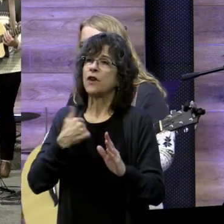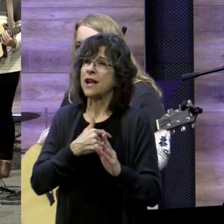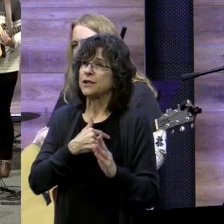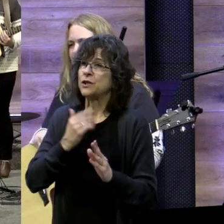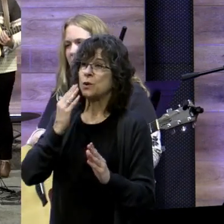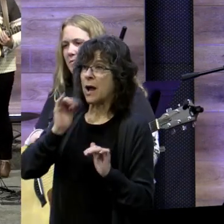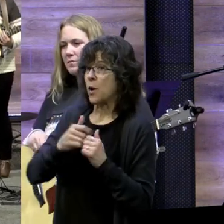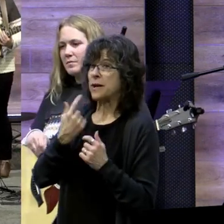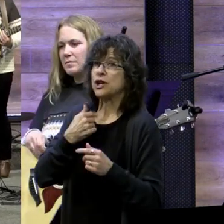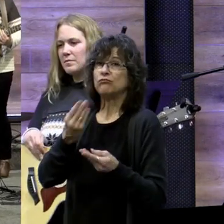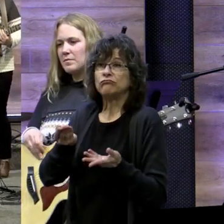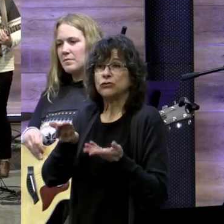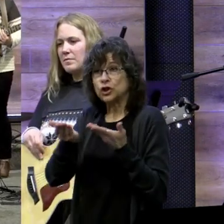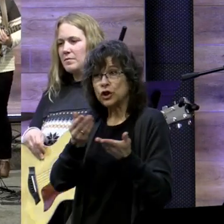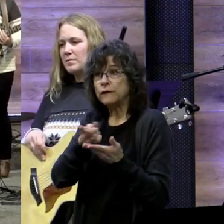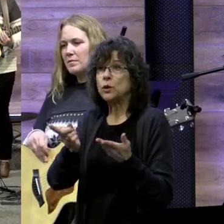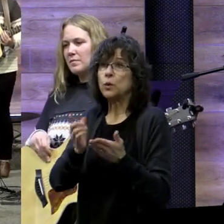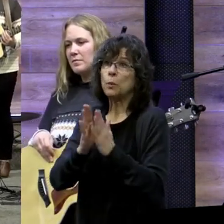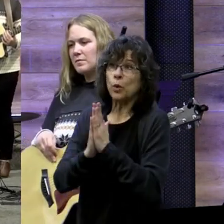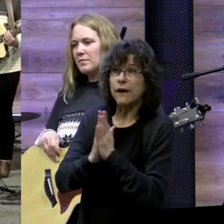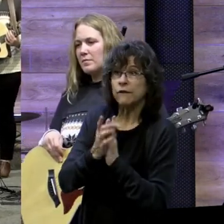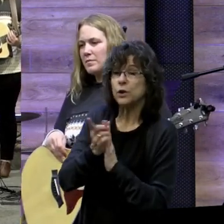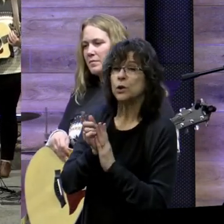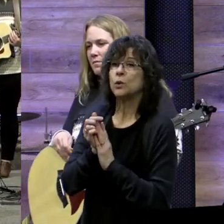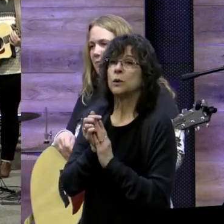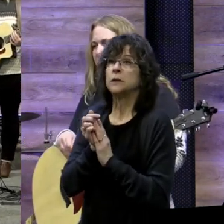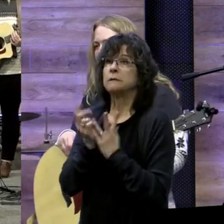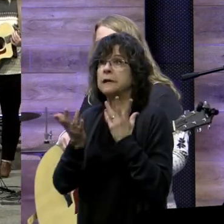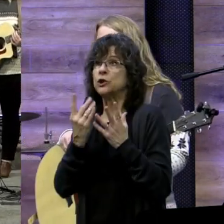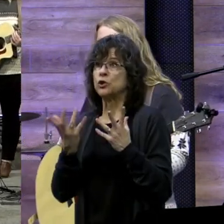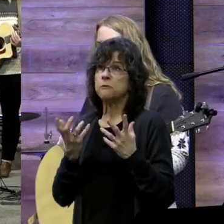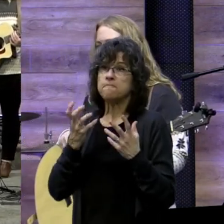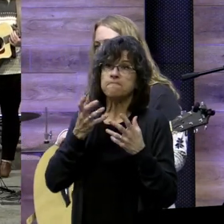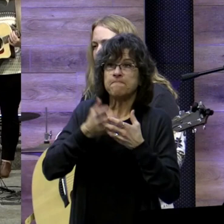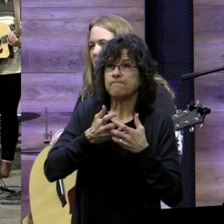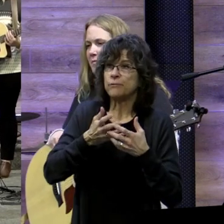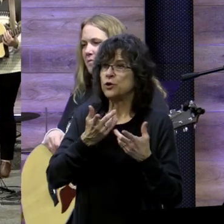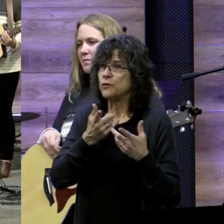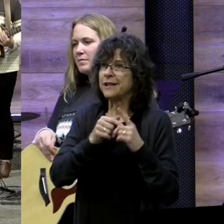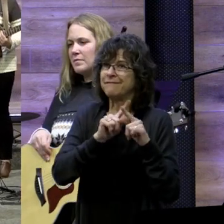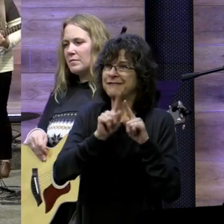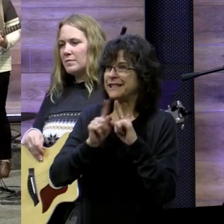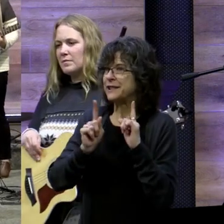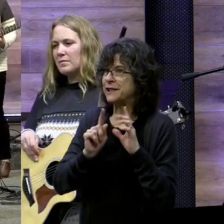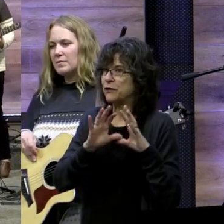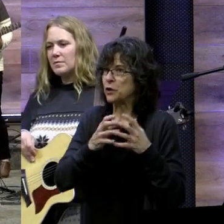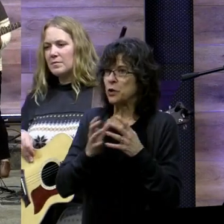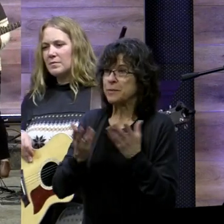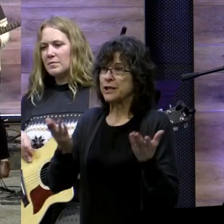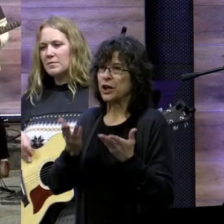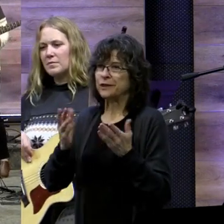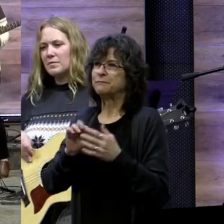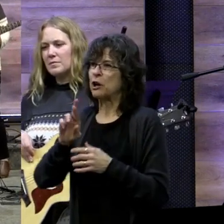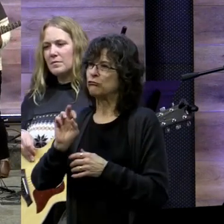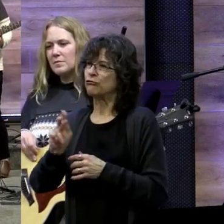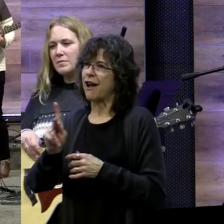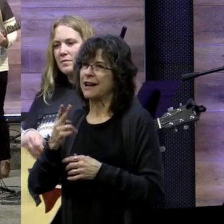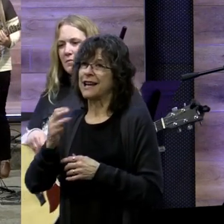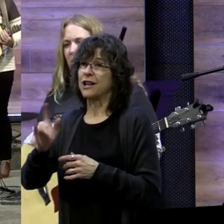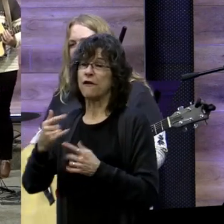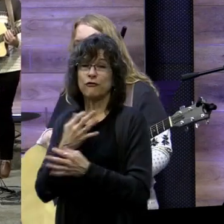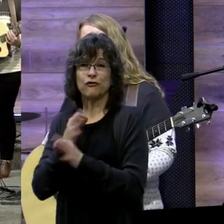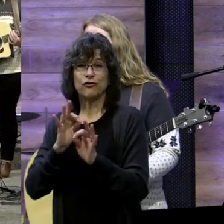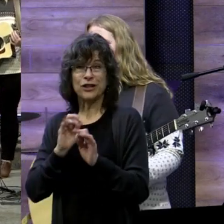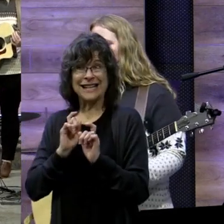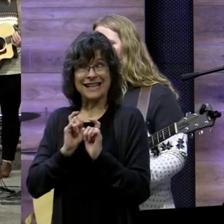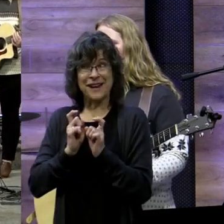can serve you, how we can pray for you, how we can get you plugged in at Rock Hill. So you can come to the back there to the Welcome Center. We have a free gift if you turn that